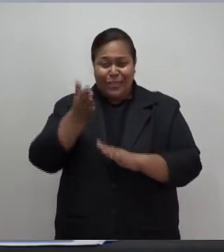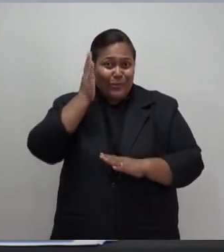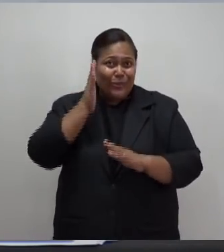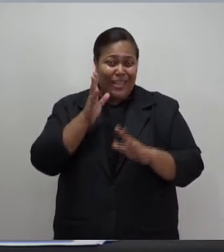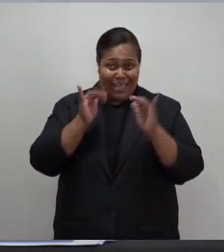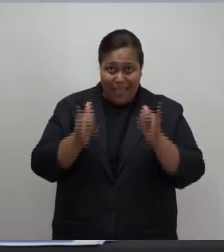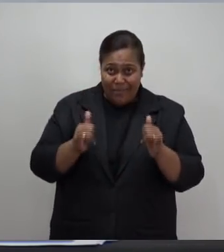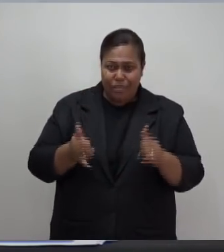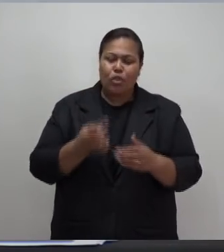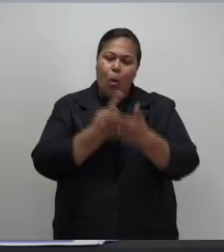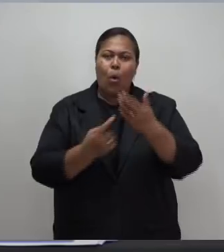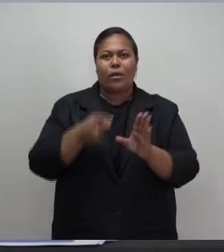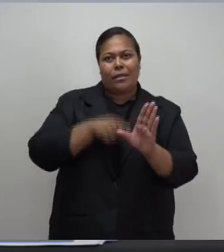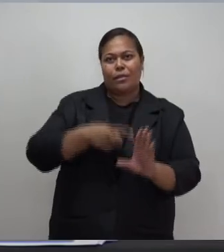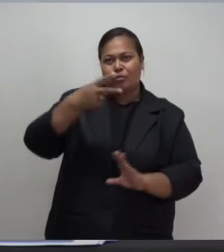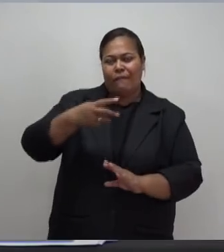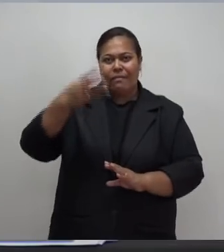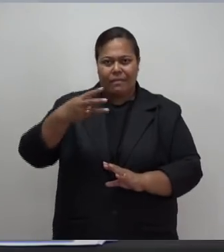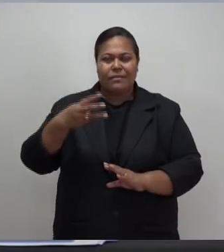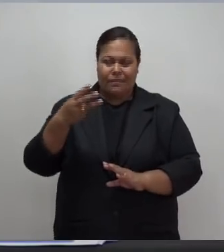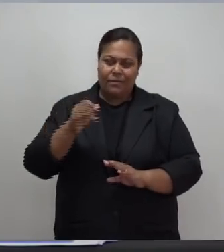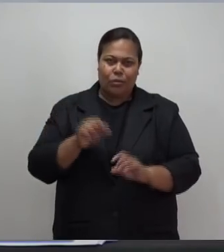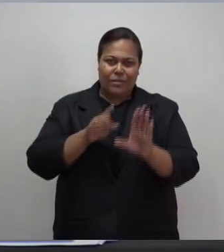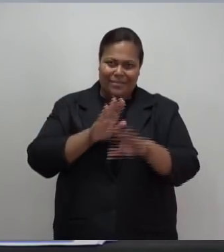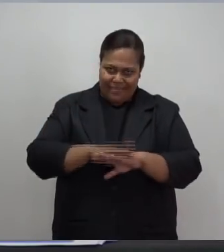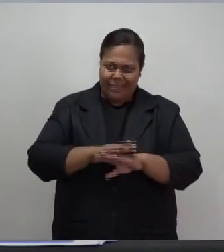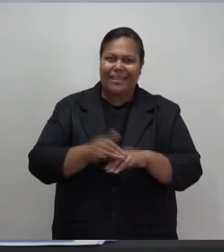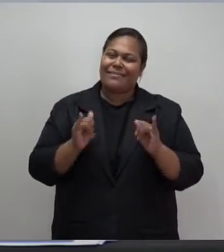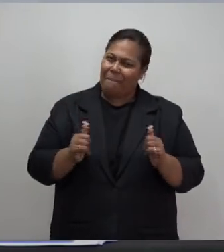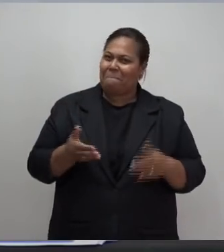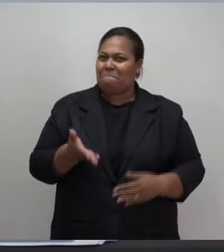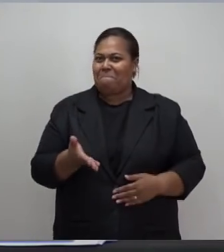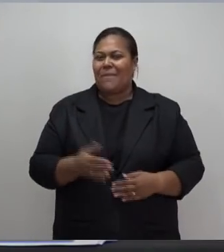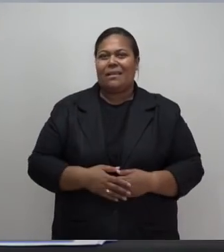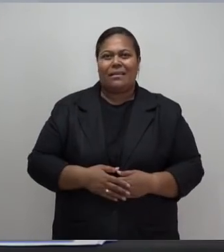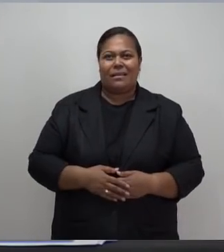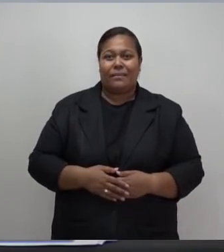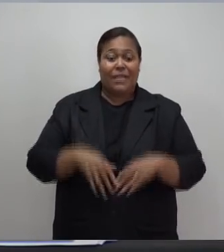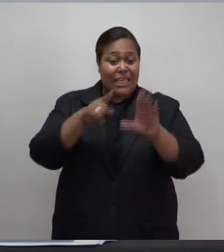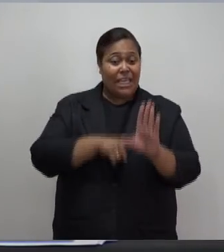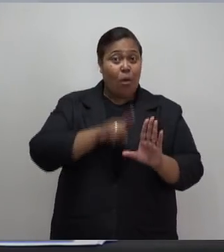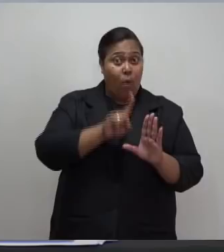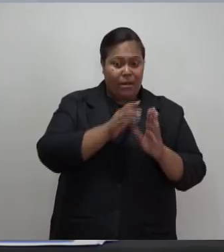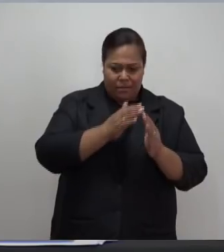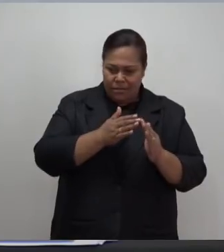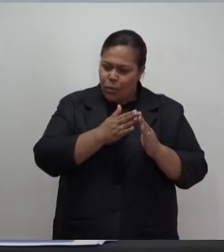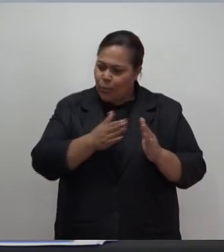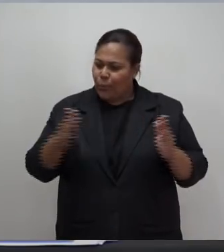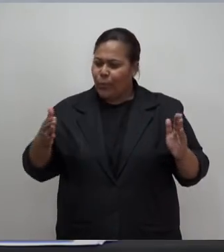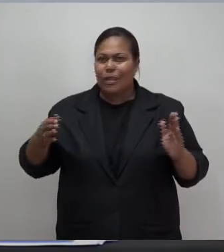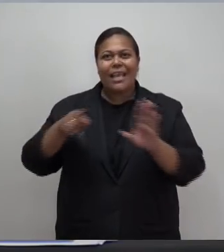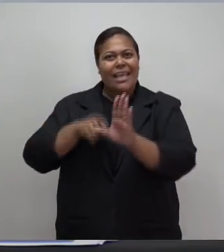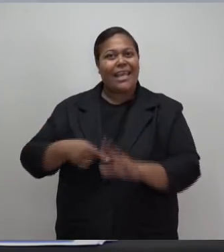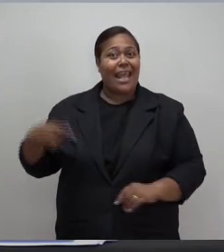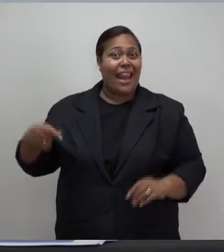year 13 students will sit for the external examinations. The rest of the students from year 1, including our ECE to year 11,